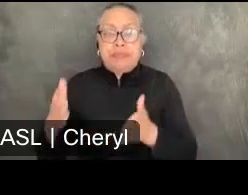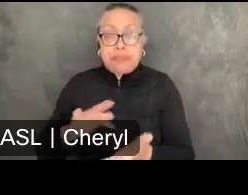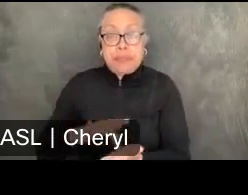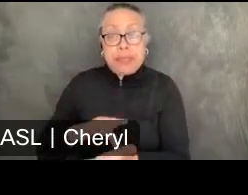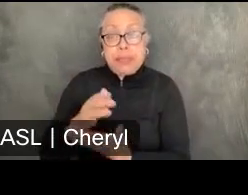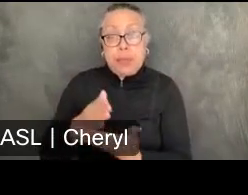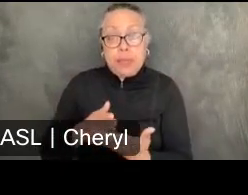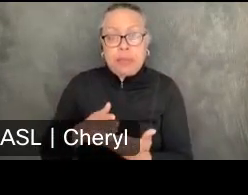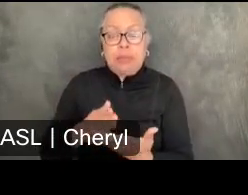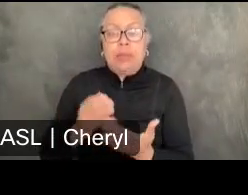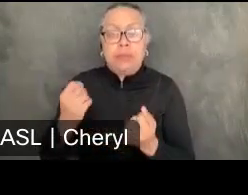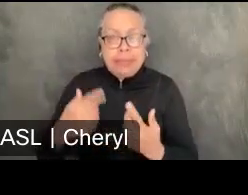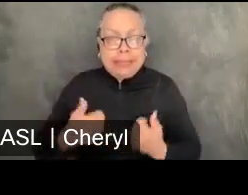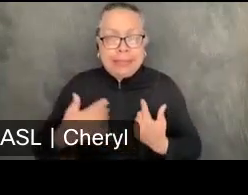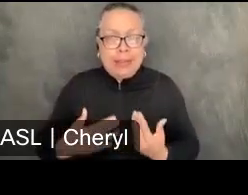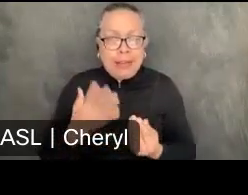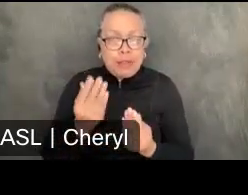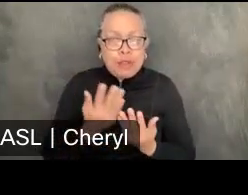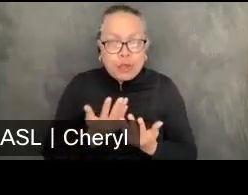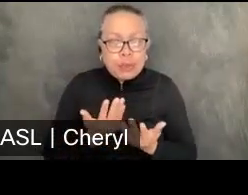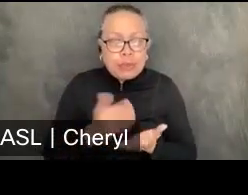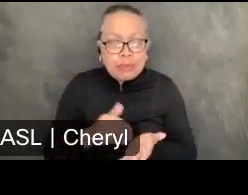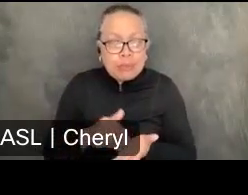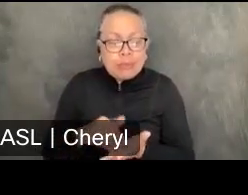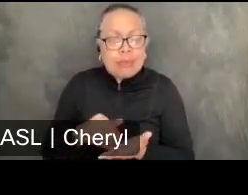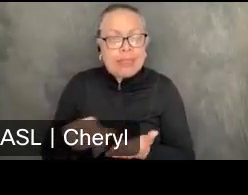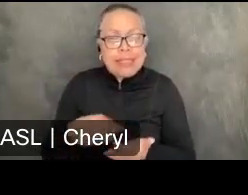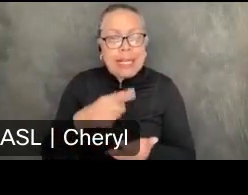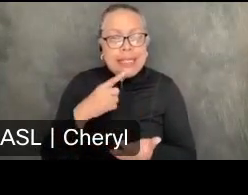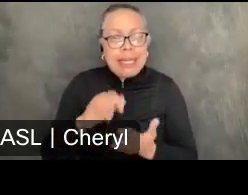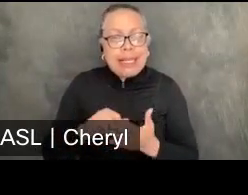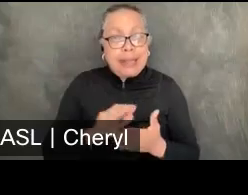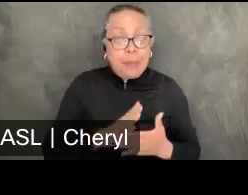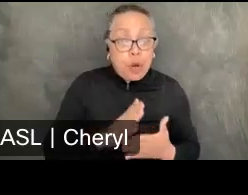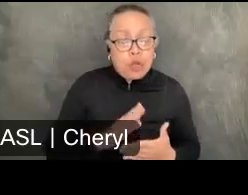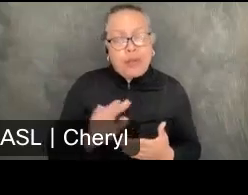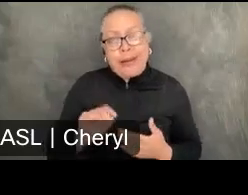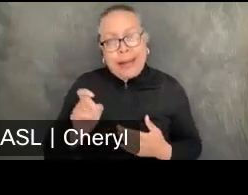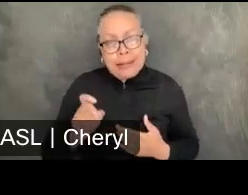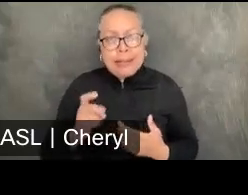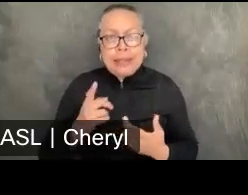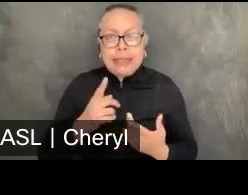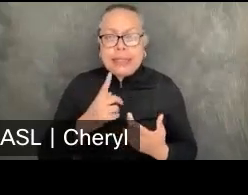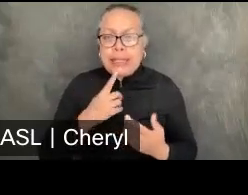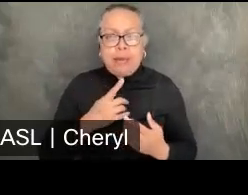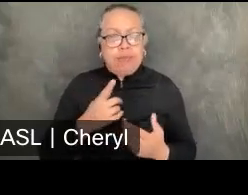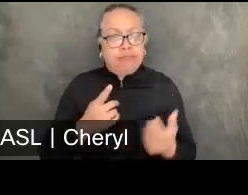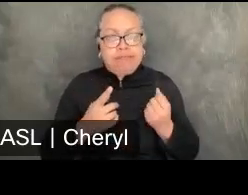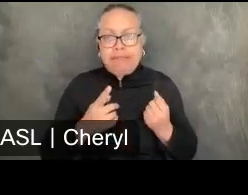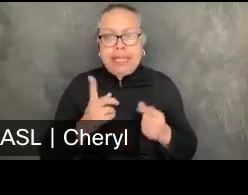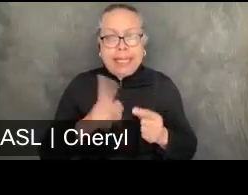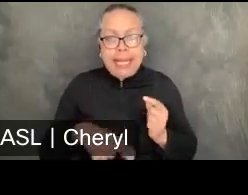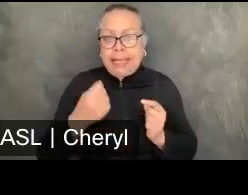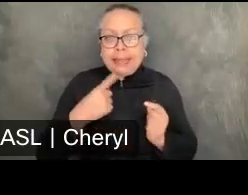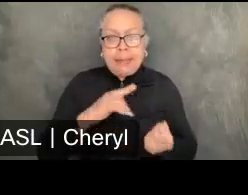us many times that a partner or ex-partner prevented them from being able to take their medication as